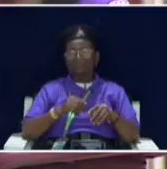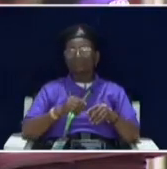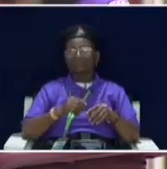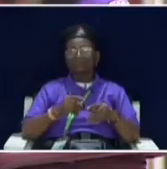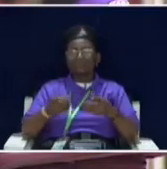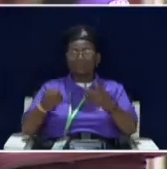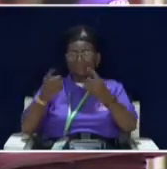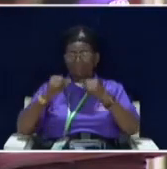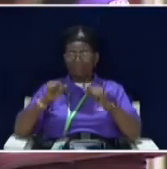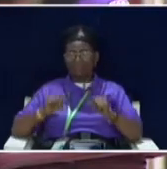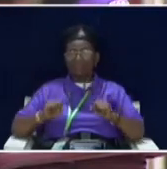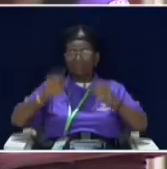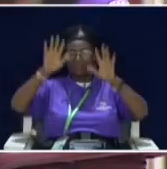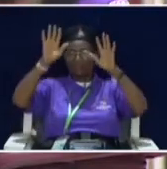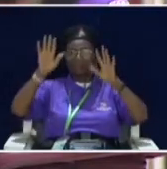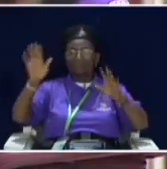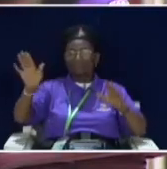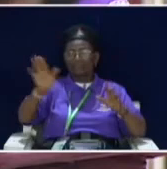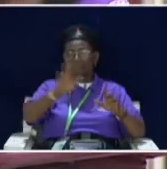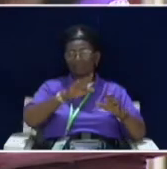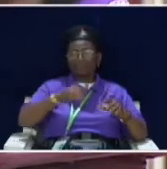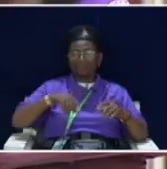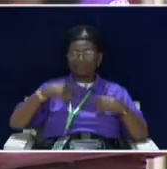to Jesus.